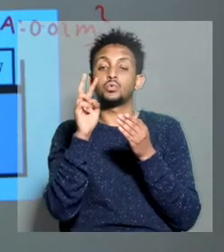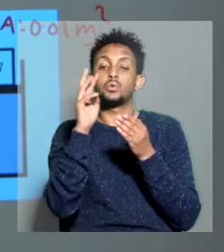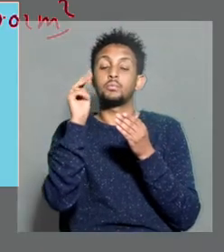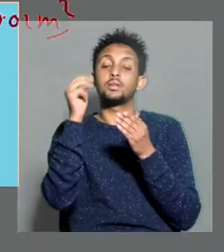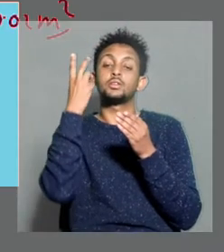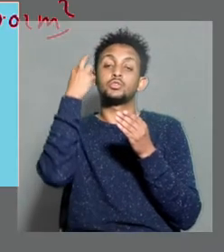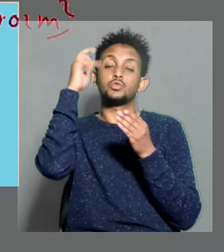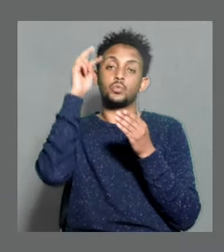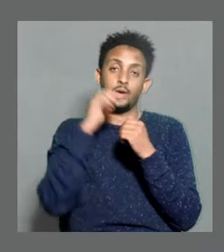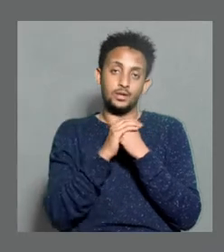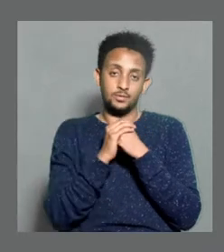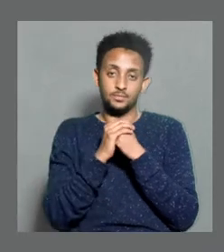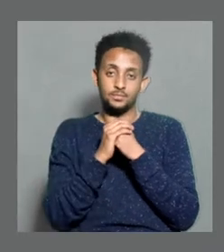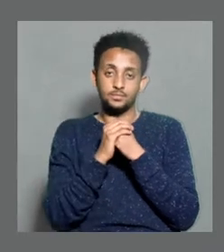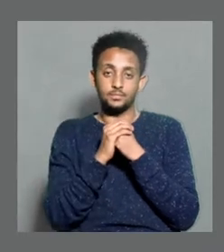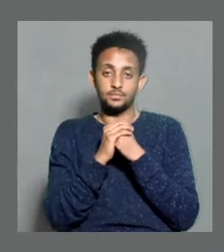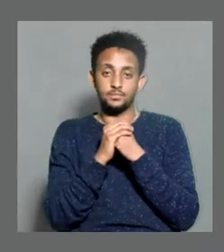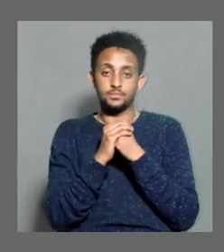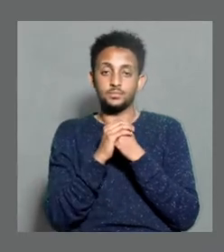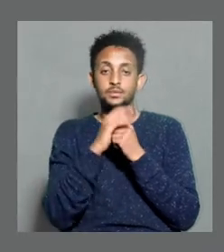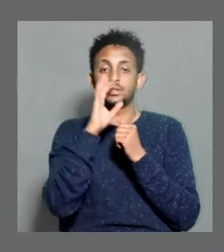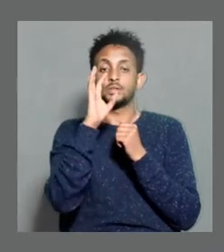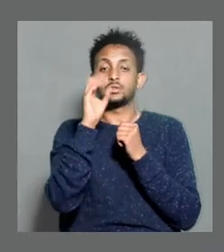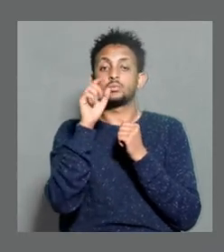0.02 meter squared.